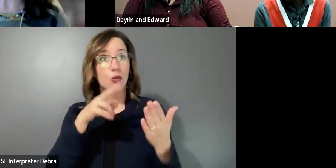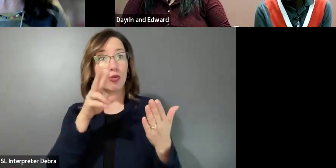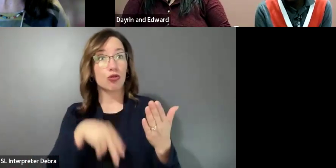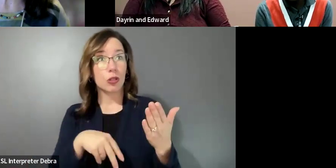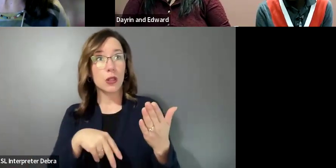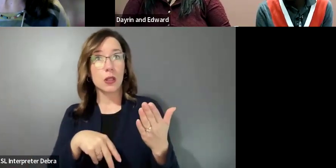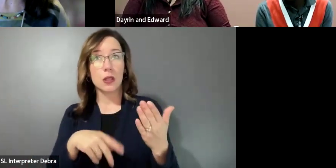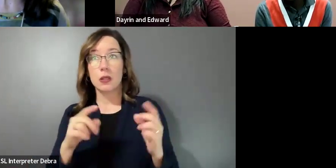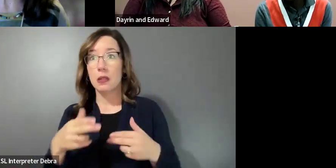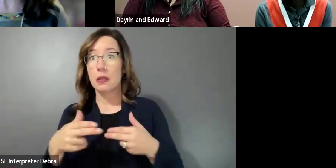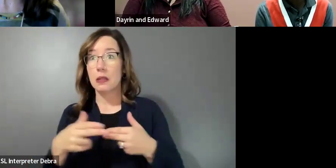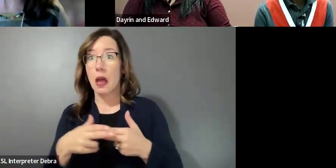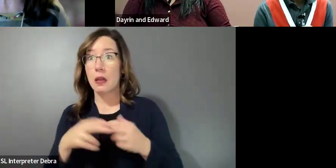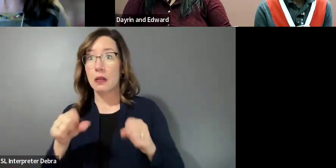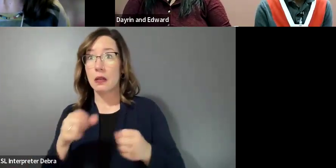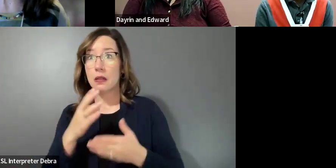this slide.